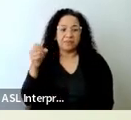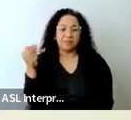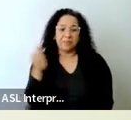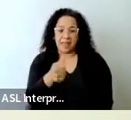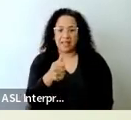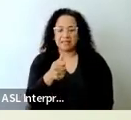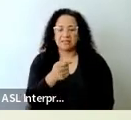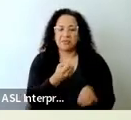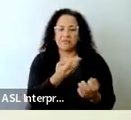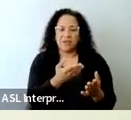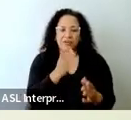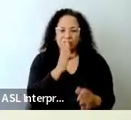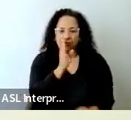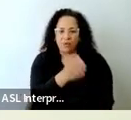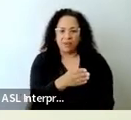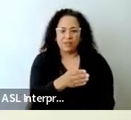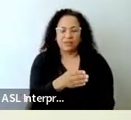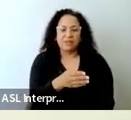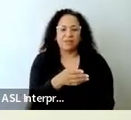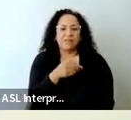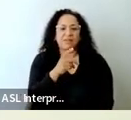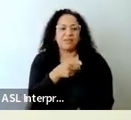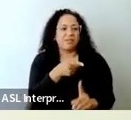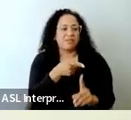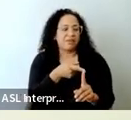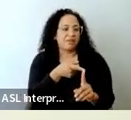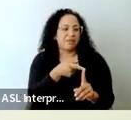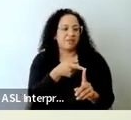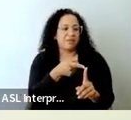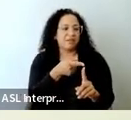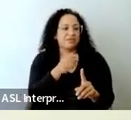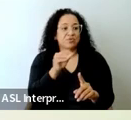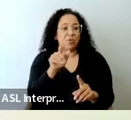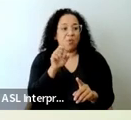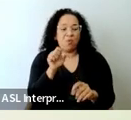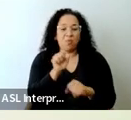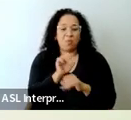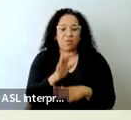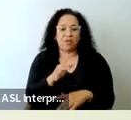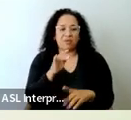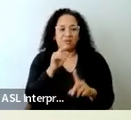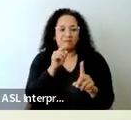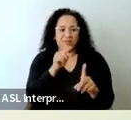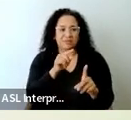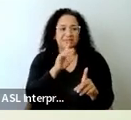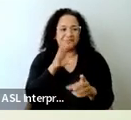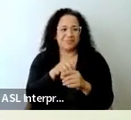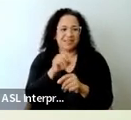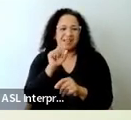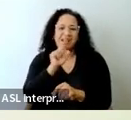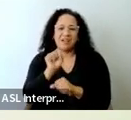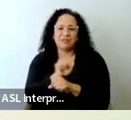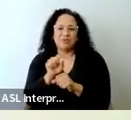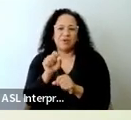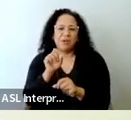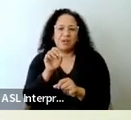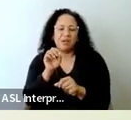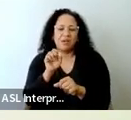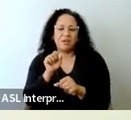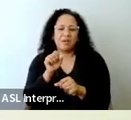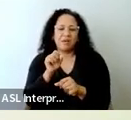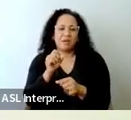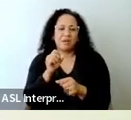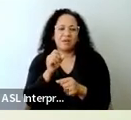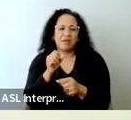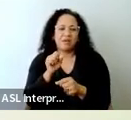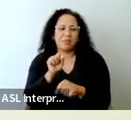directly. The sole employer, the participant is the provider's actual employer. There's an increase in liability here for